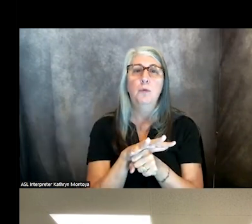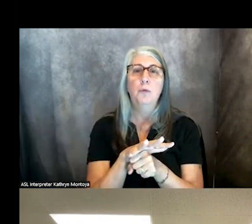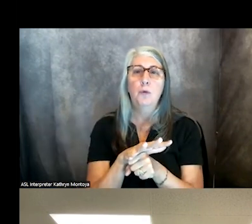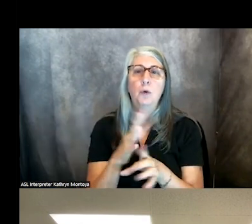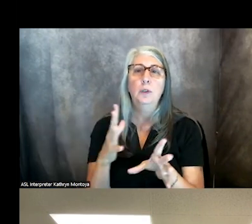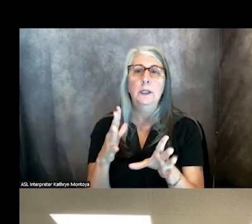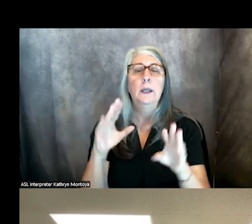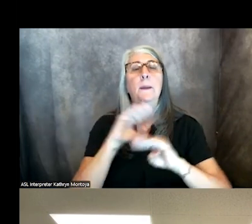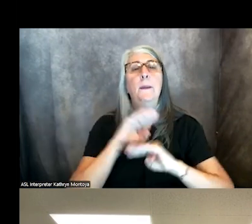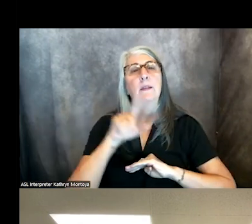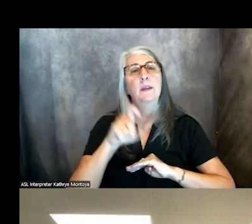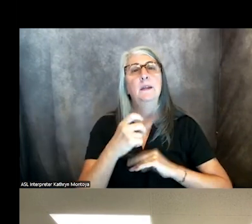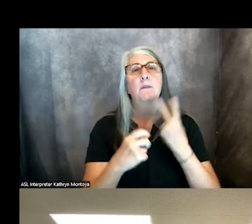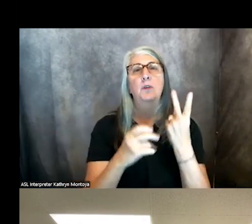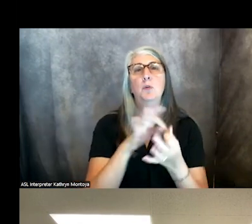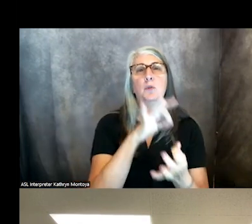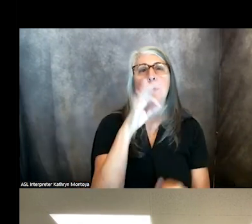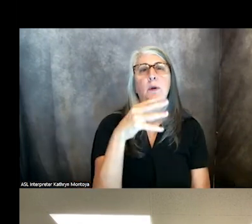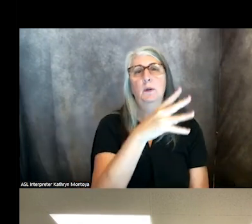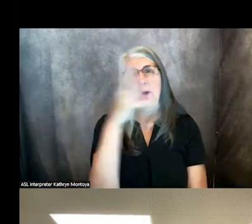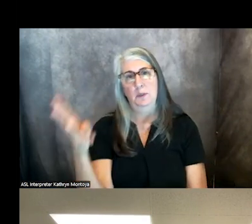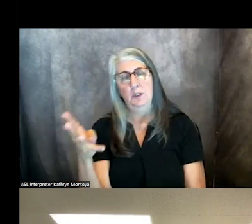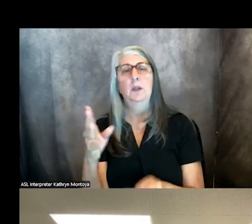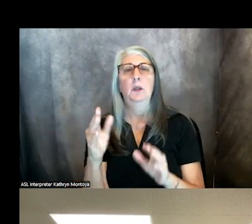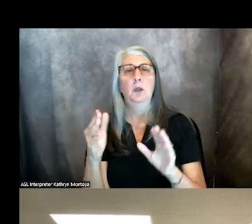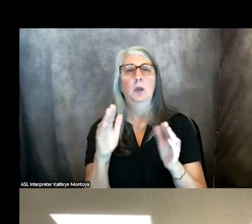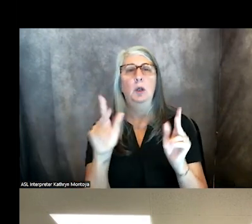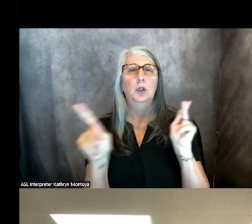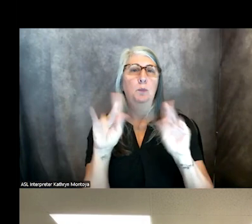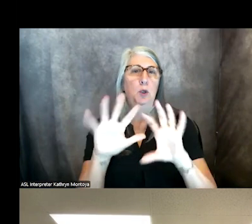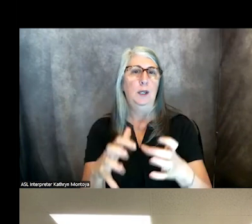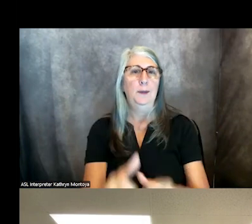needs of Two-Spirit and LGBTQ plus communities. Next slide, please.